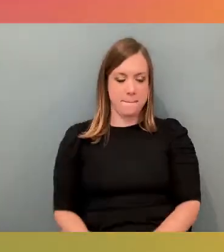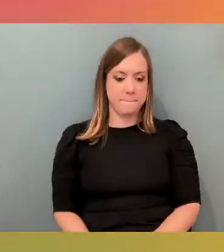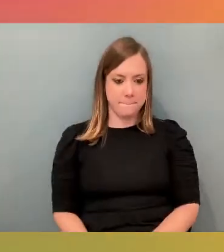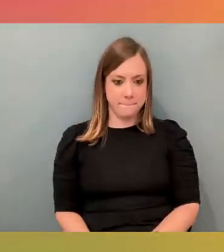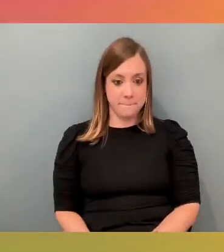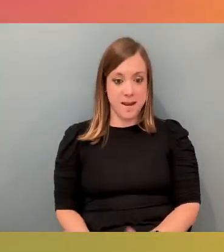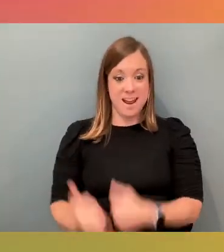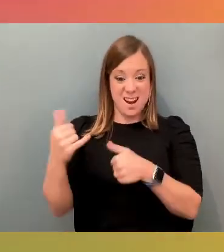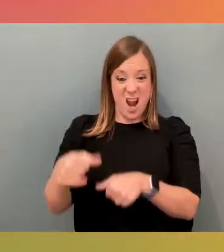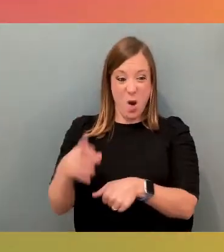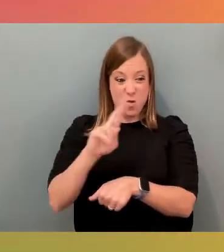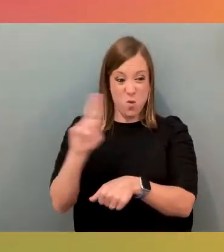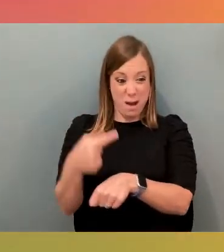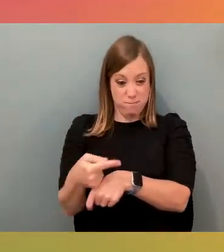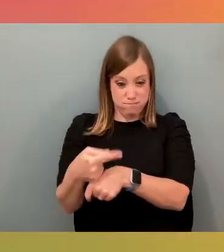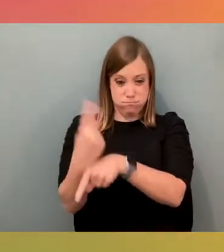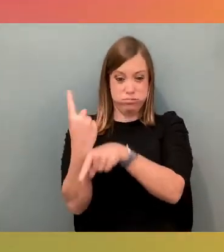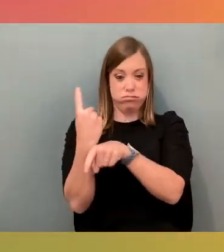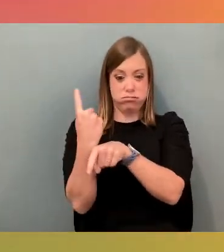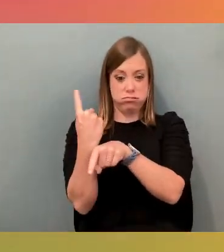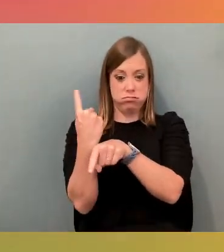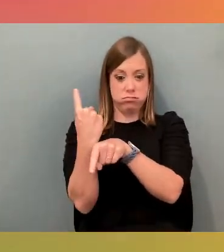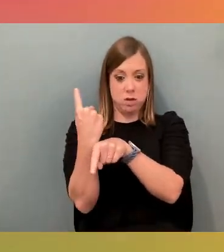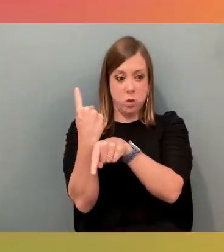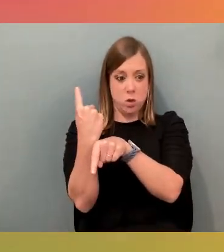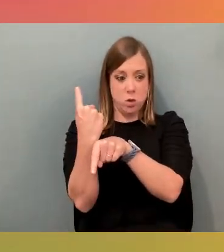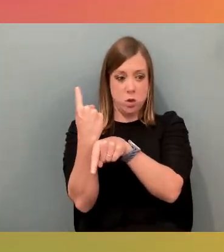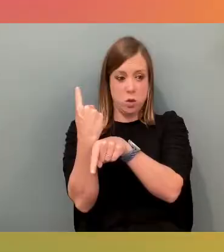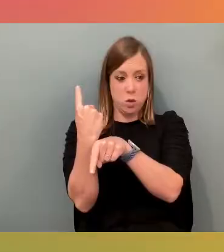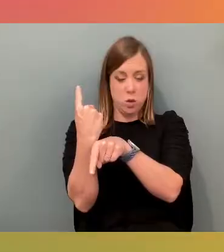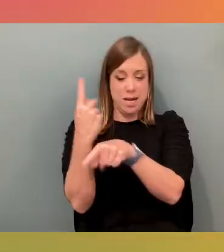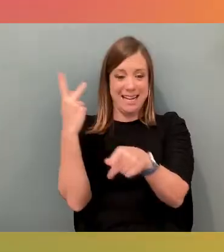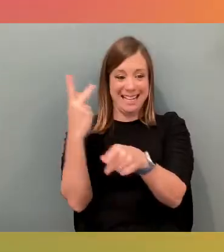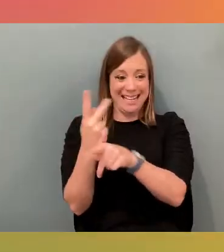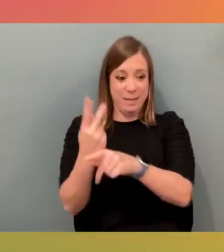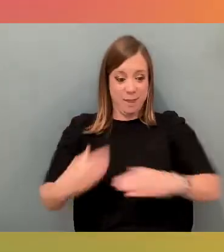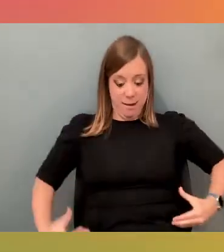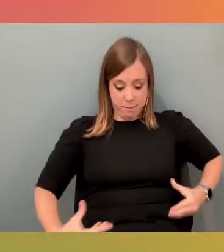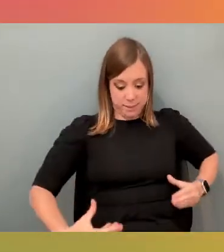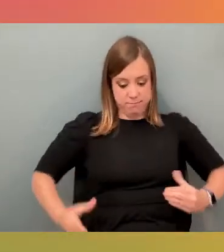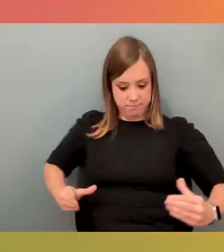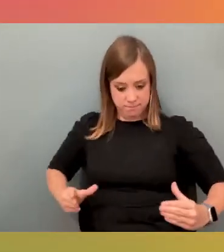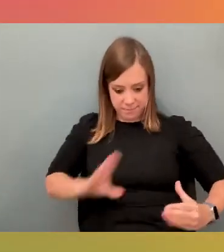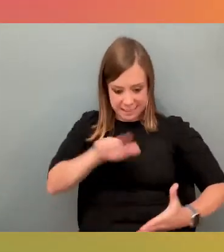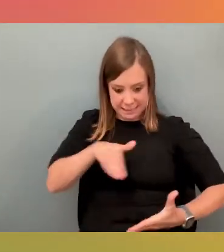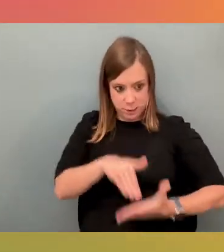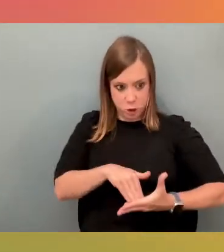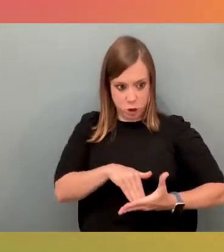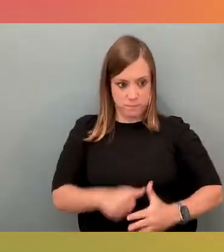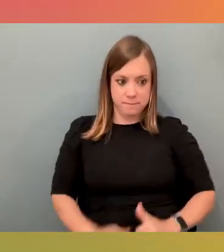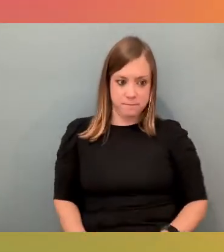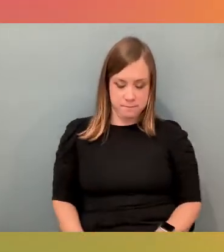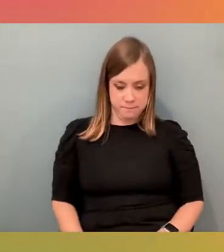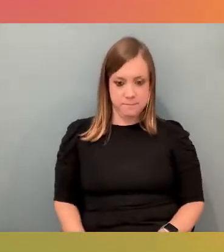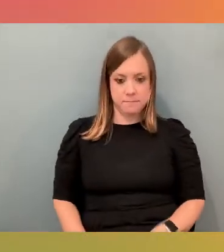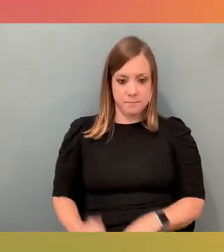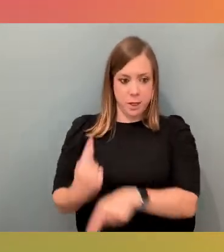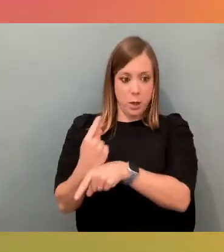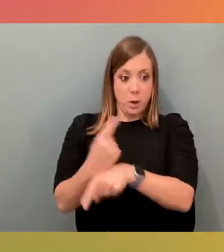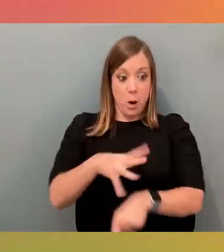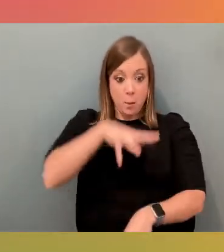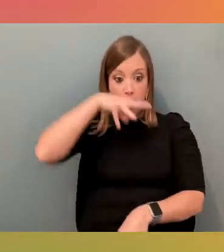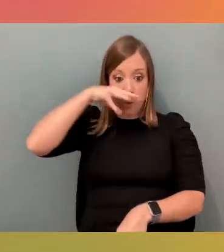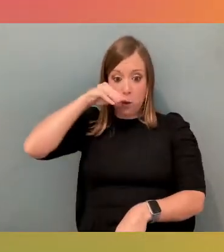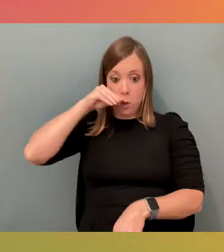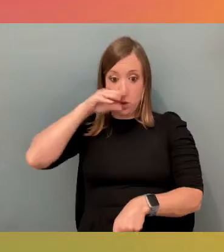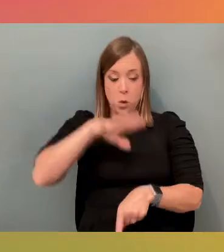to the sky. Keep the hips square here. One more breath. And then lower the